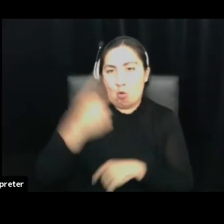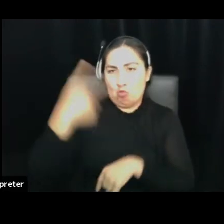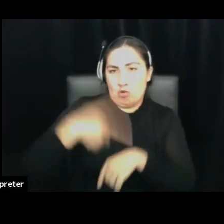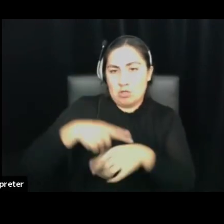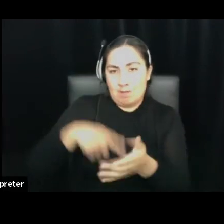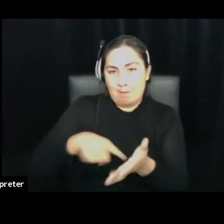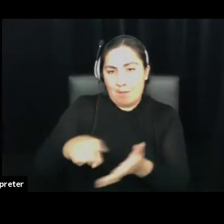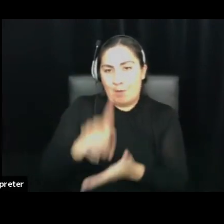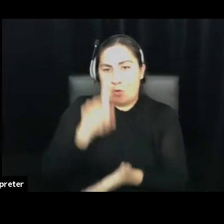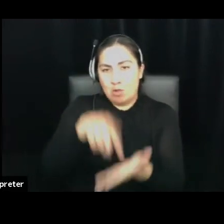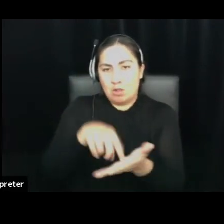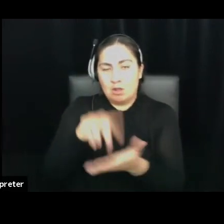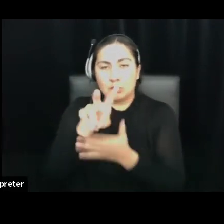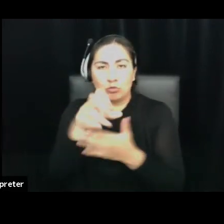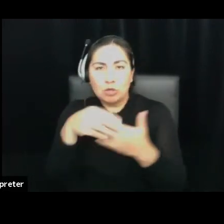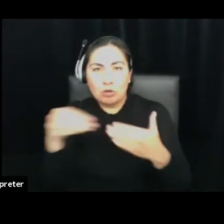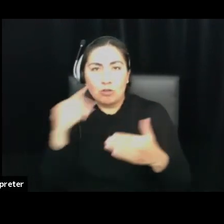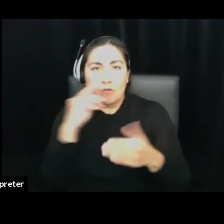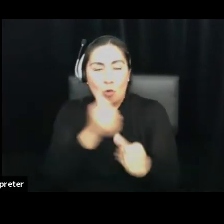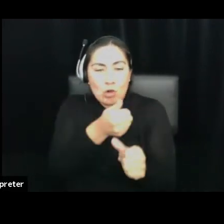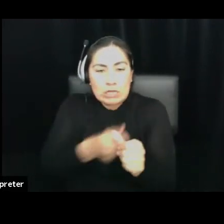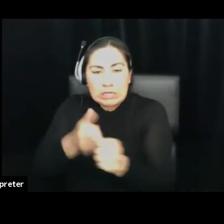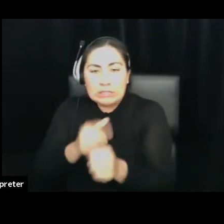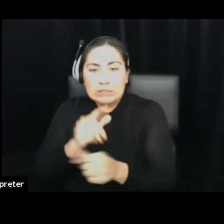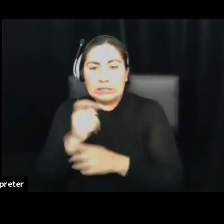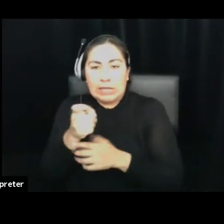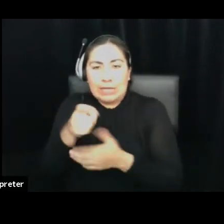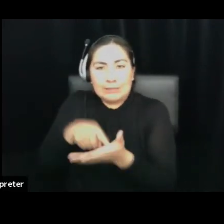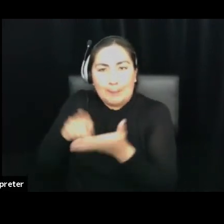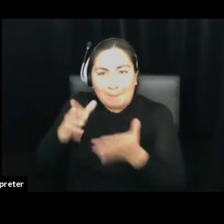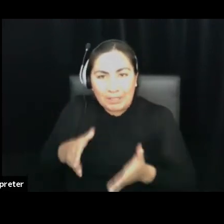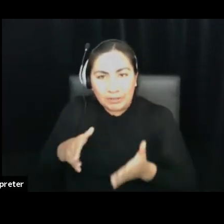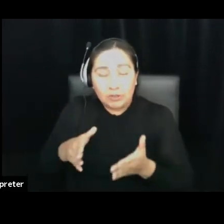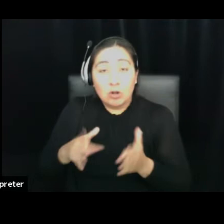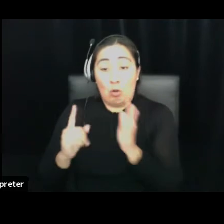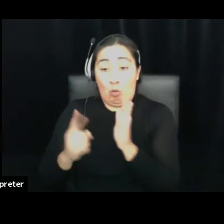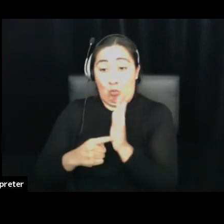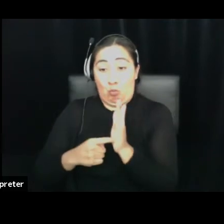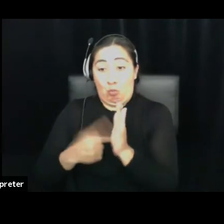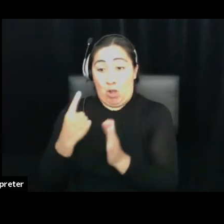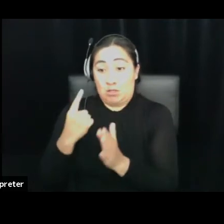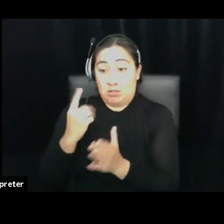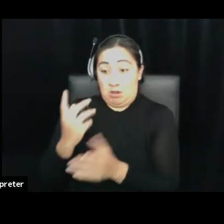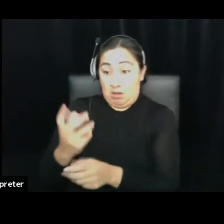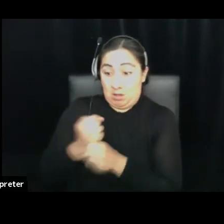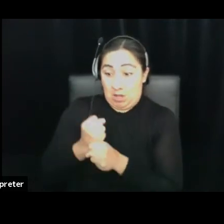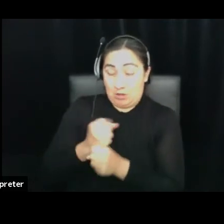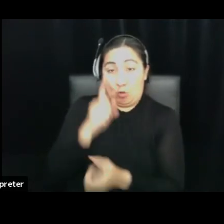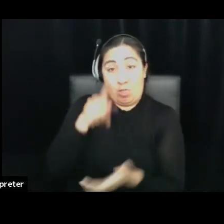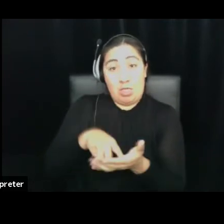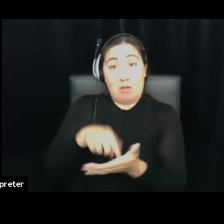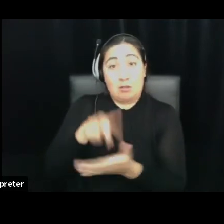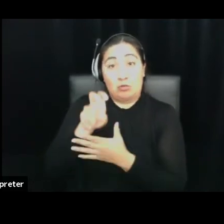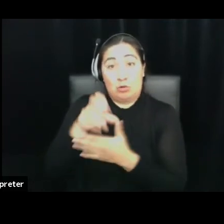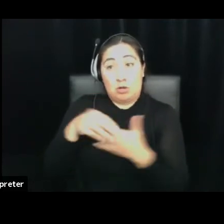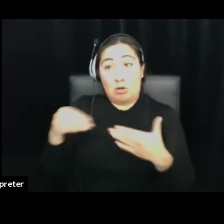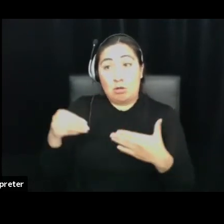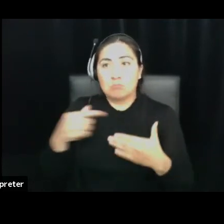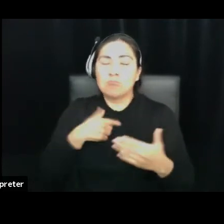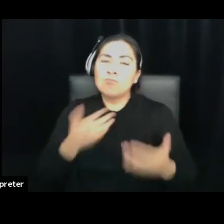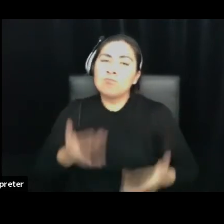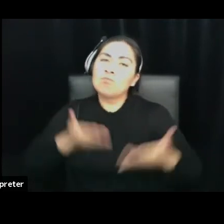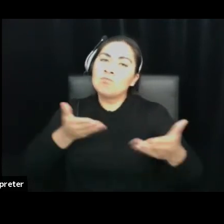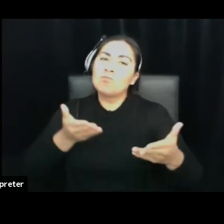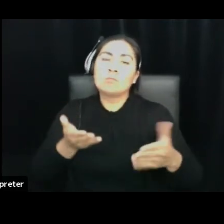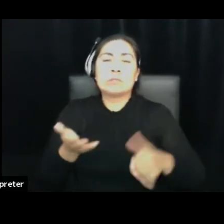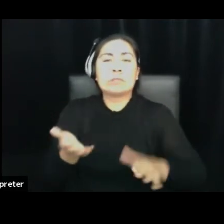$1,200 for each taxpayer. Once the $1,200 payment arrives, my advice is don't use